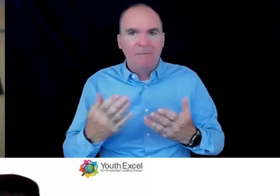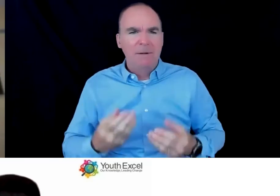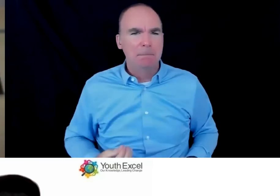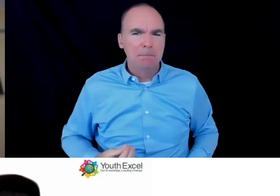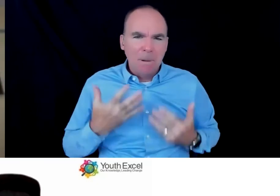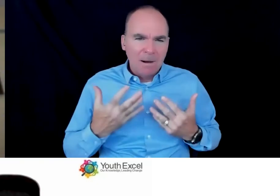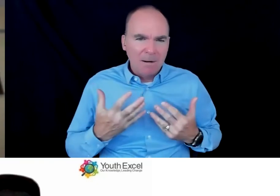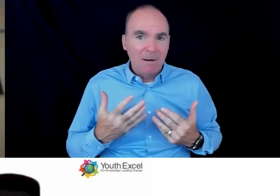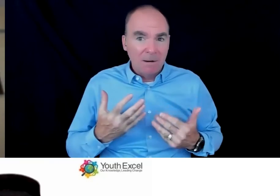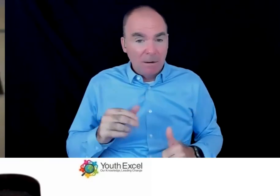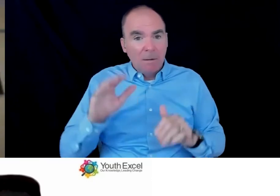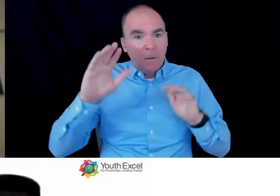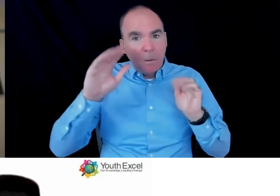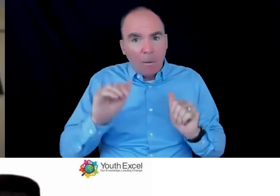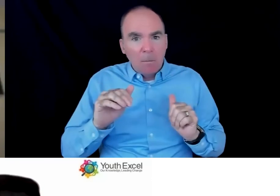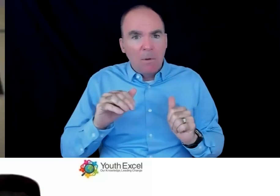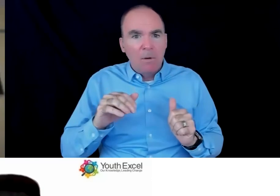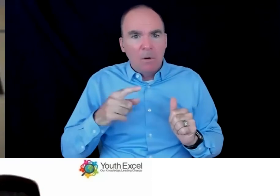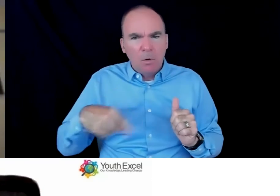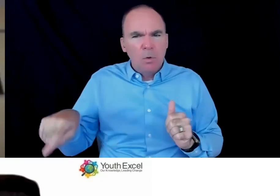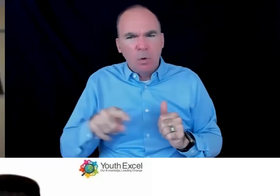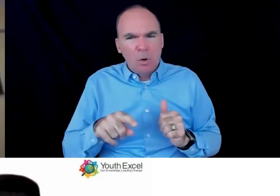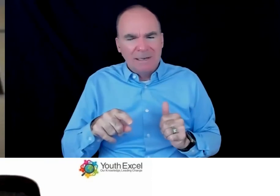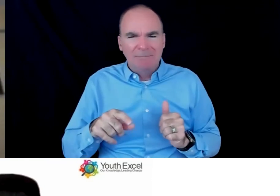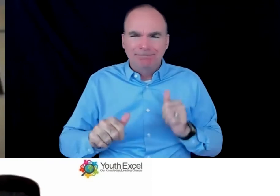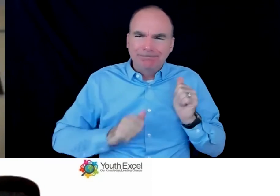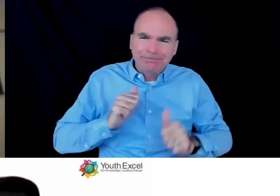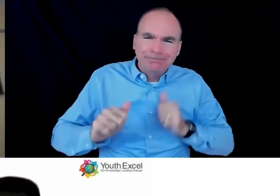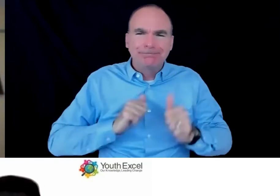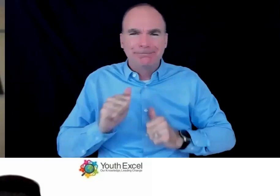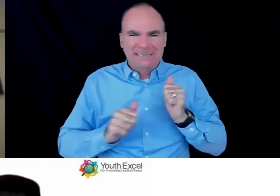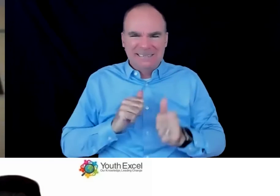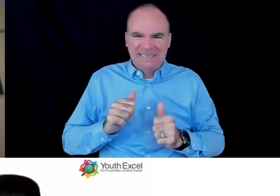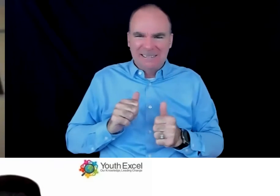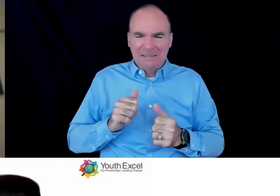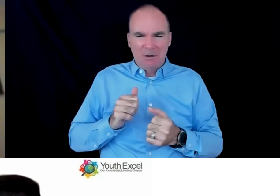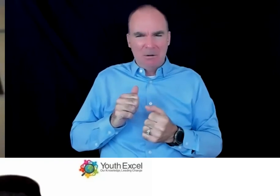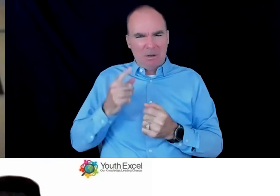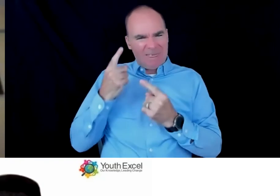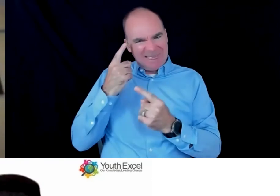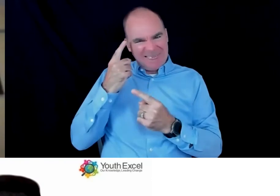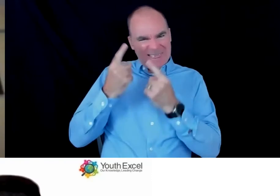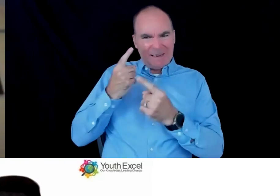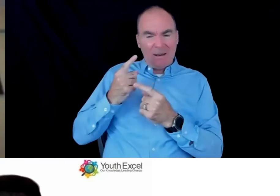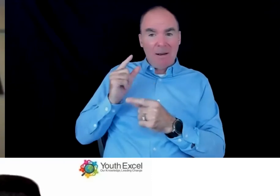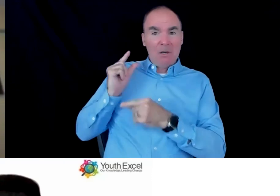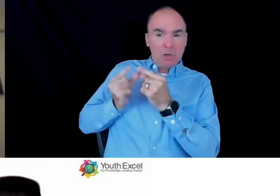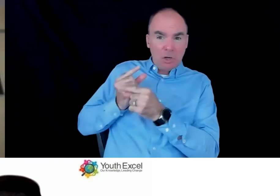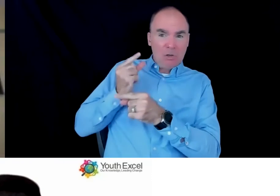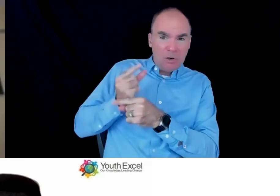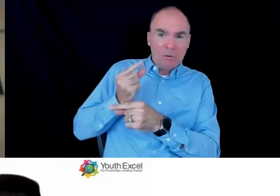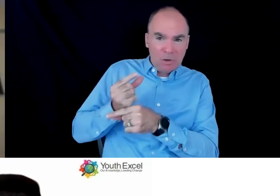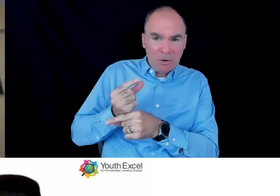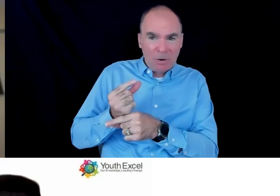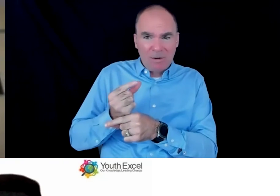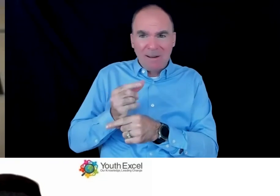reference, we hope we've inspired you to take action to support intergenerational solidarity. And definitely, of course, put every bit